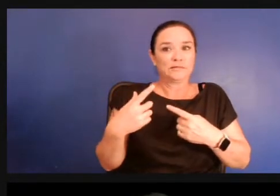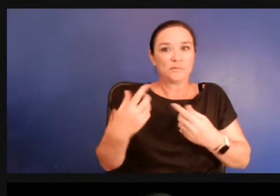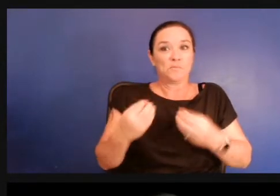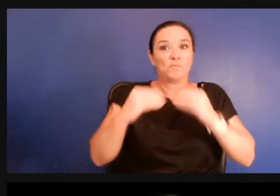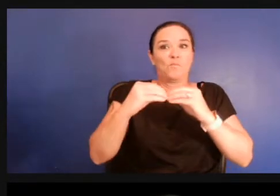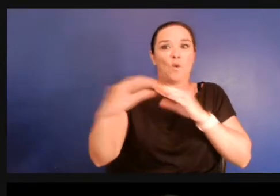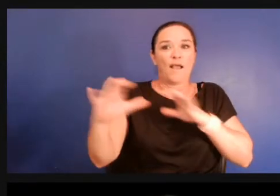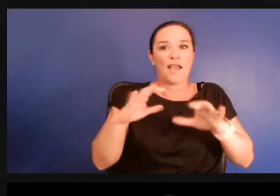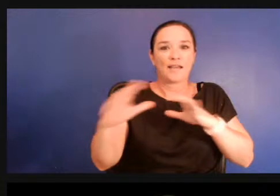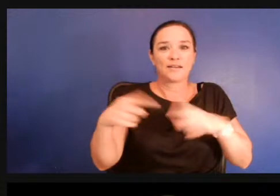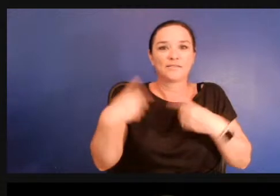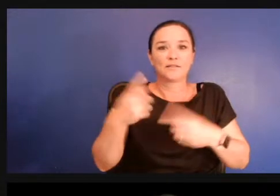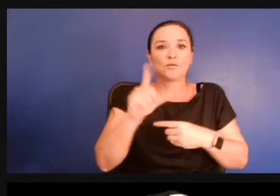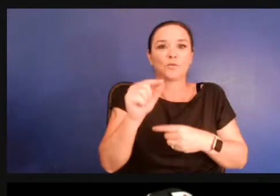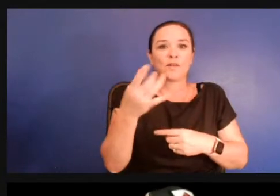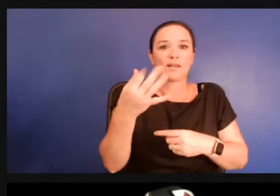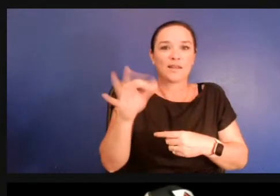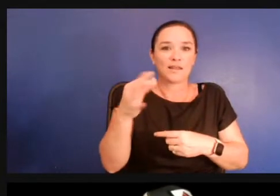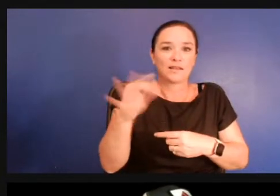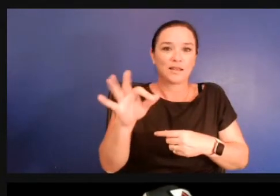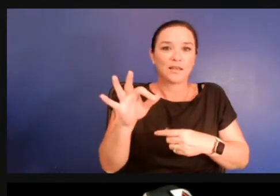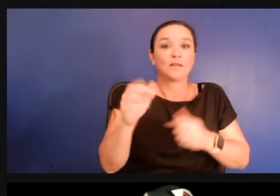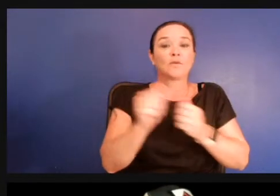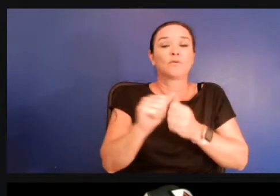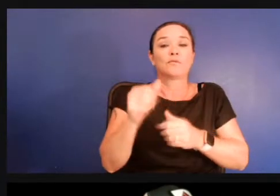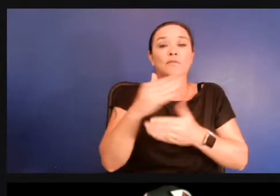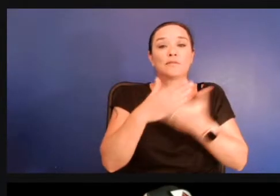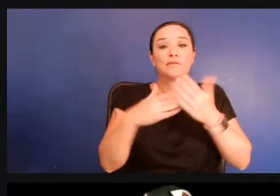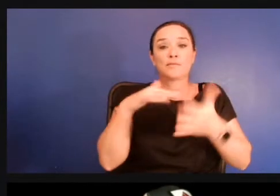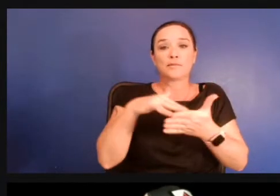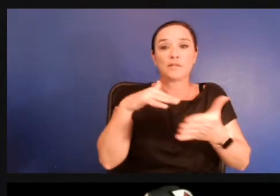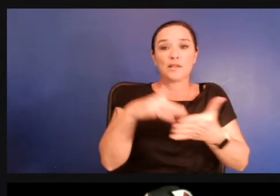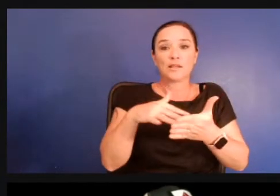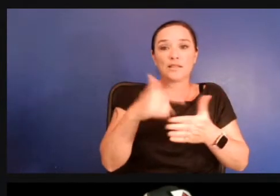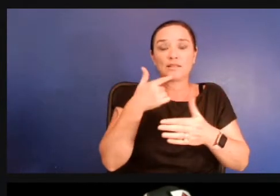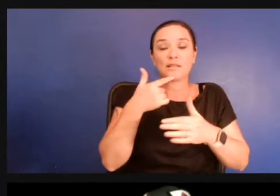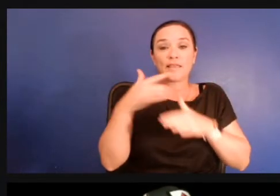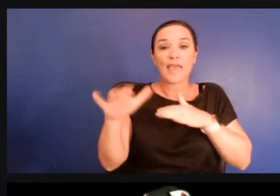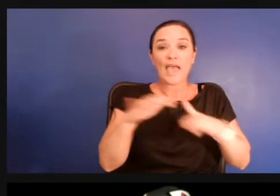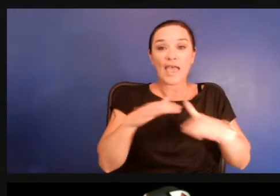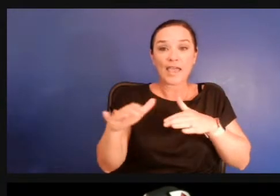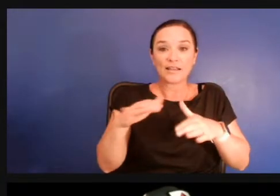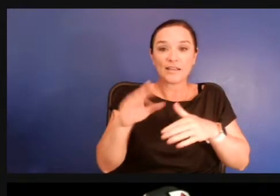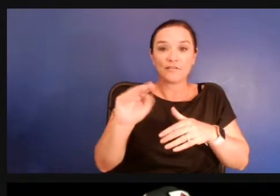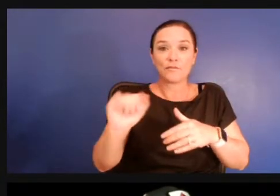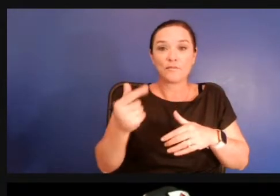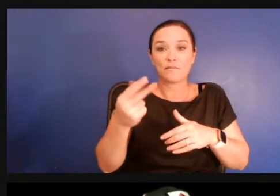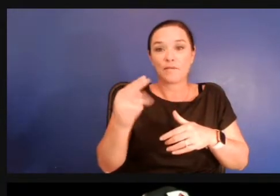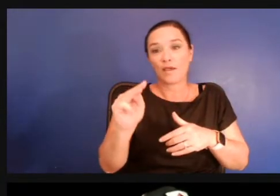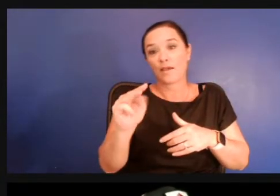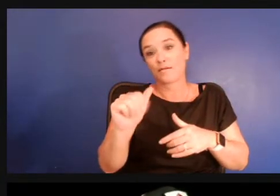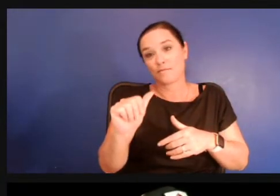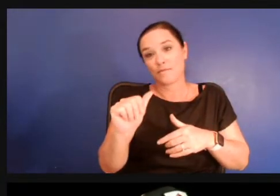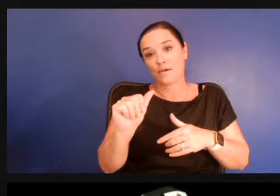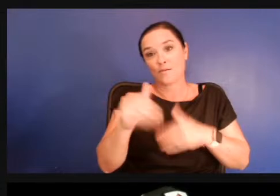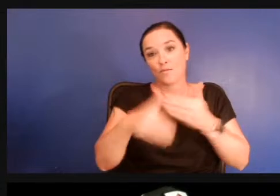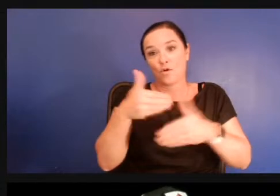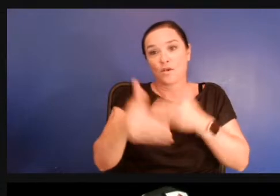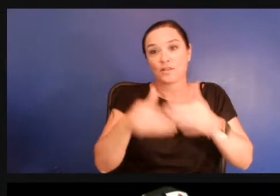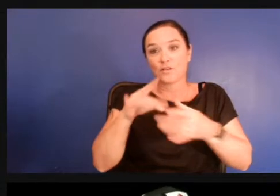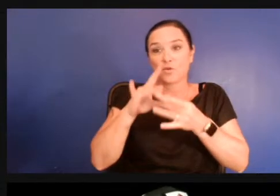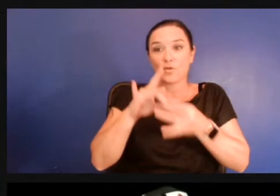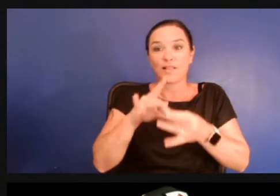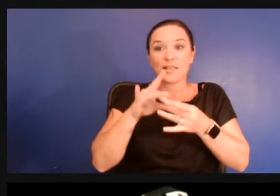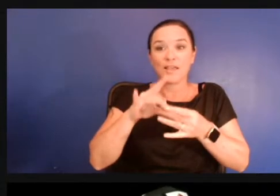2019, with some studies linking it to active magmatic processes related to the deep plumbing of Kīlauea